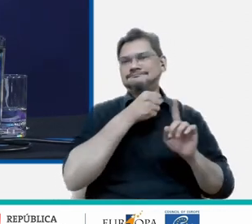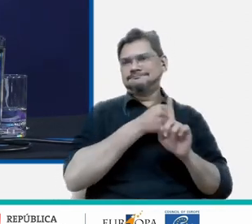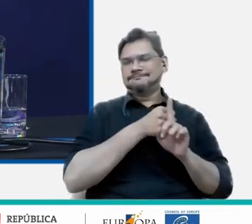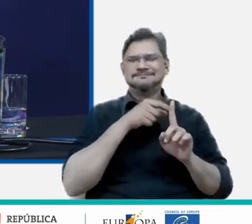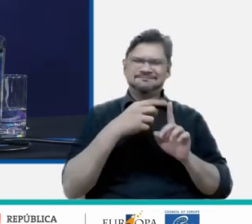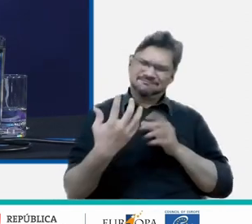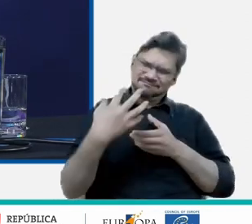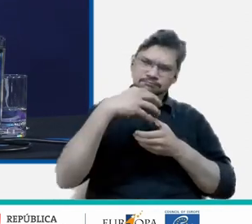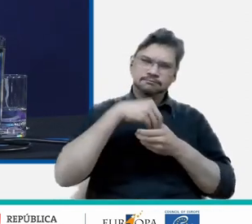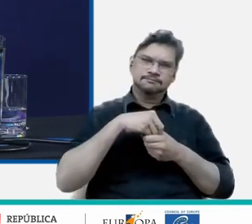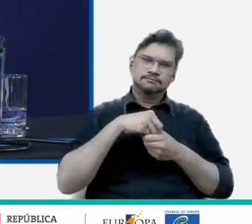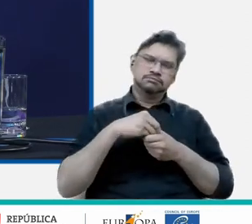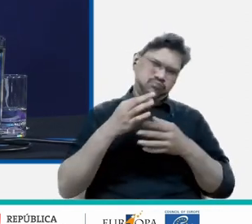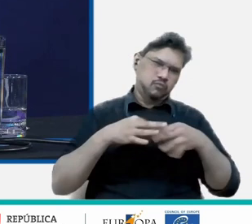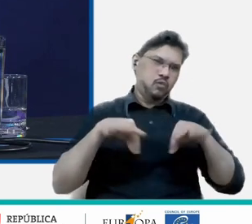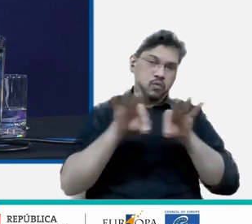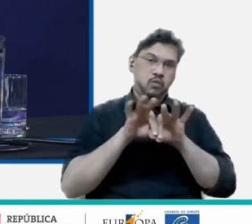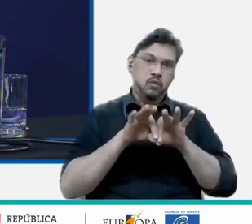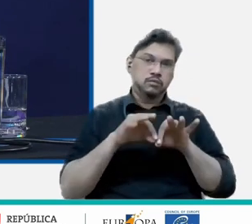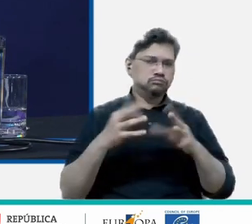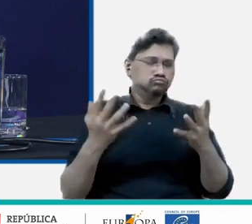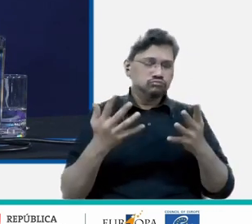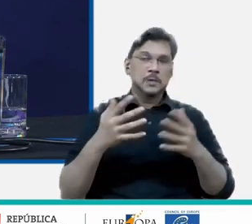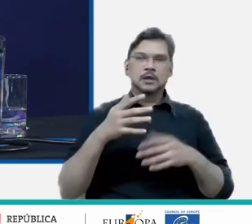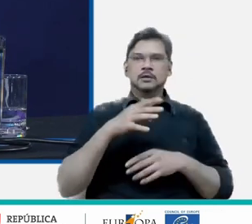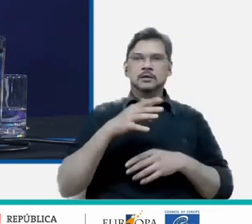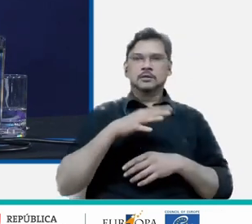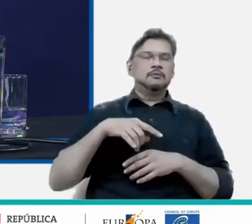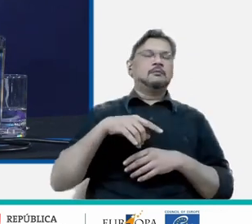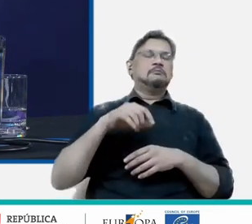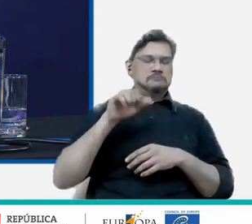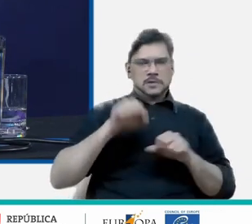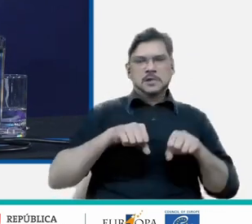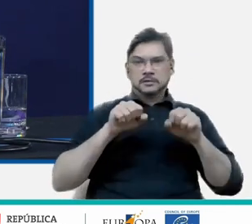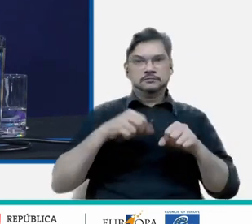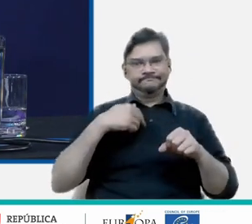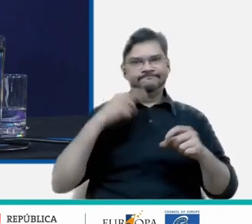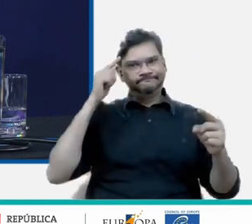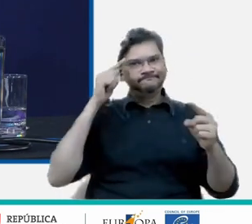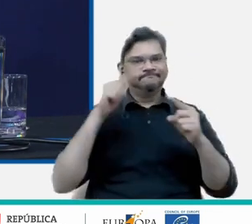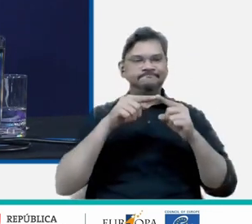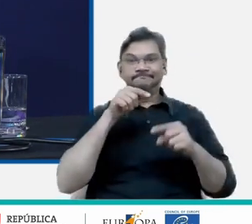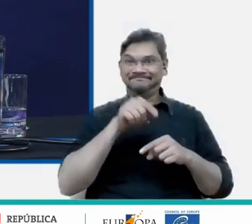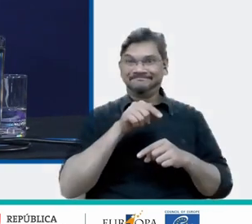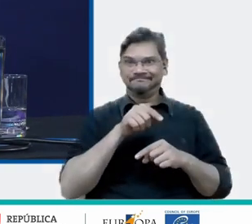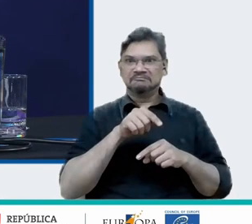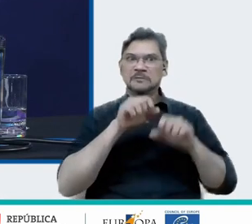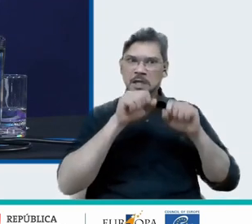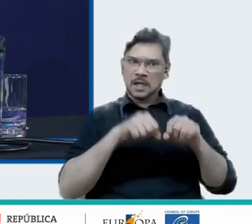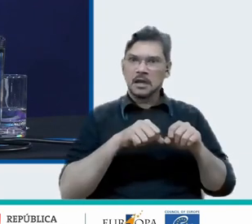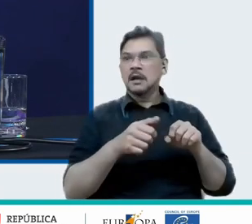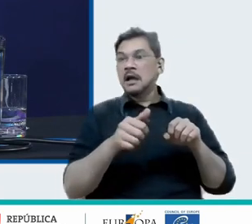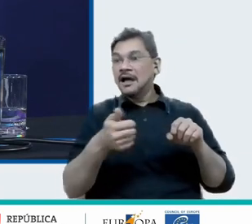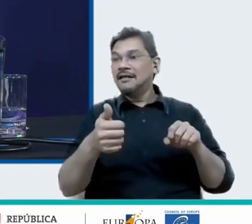think that a cantonal level can be some kind of focal point for other municipalities in